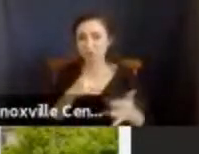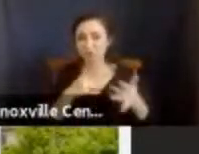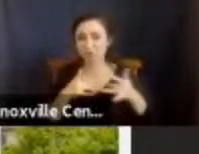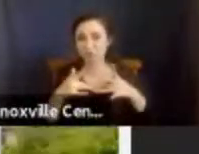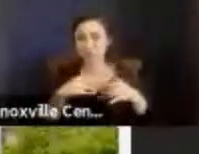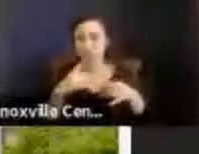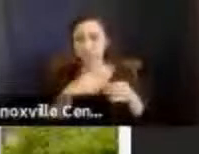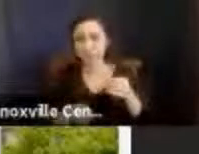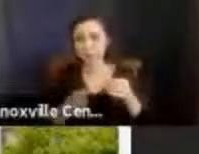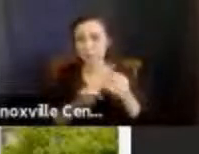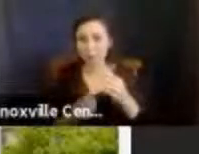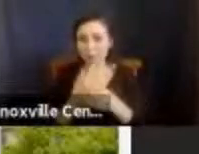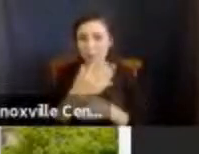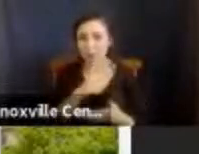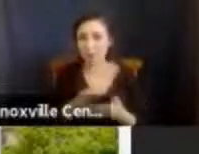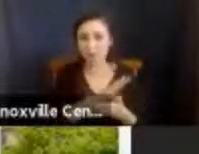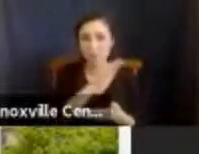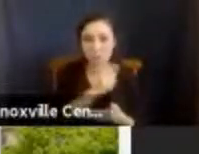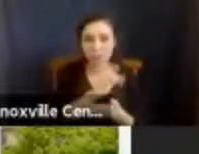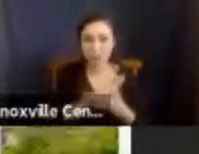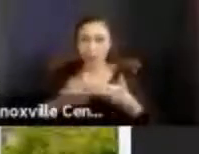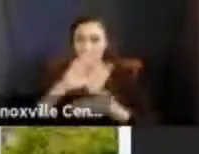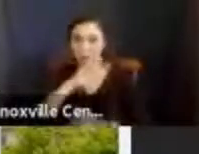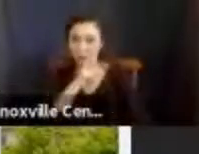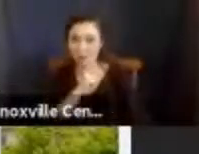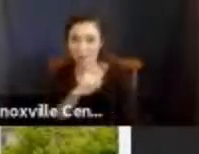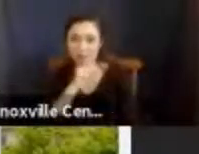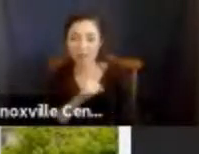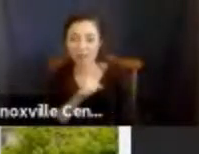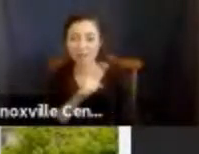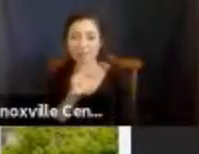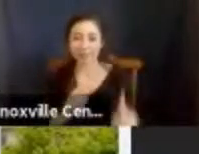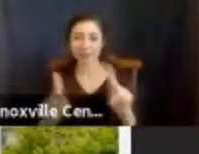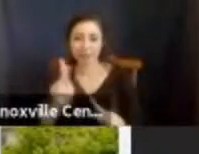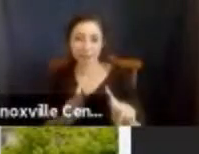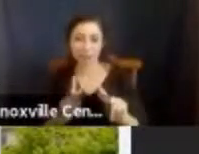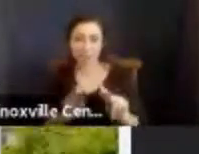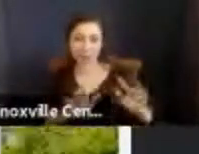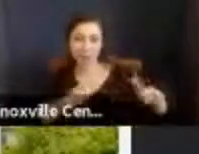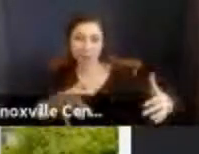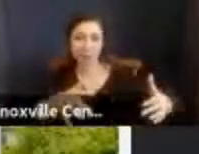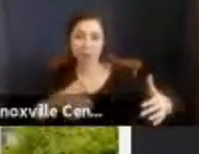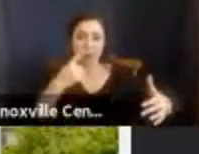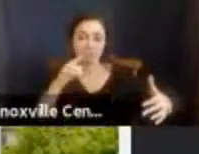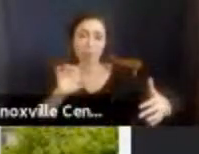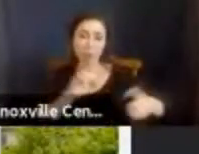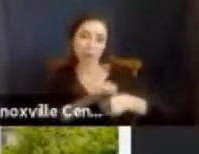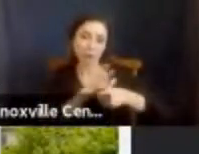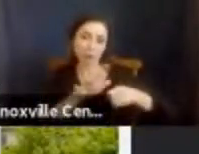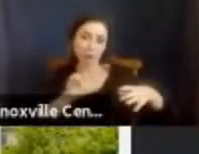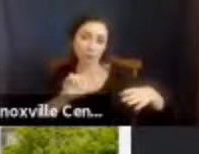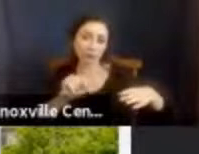growth in our school age and college age people and cases.